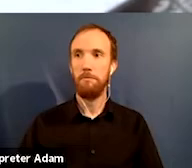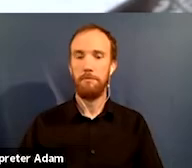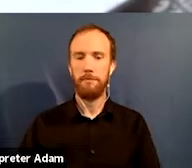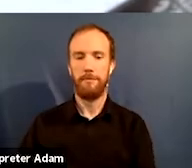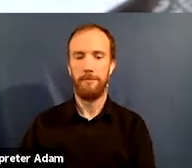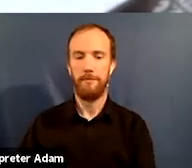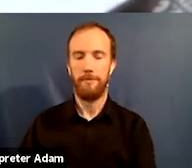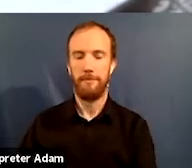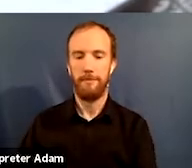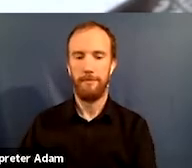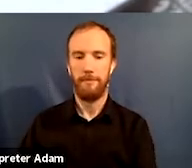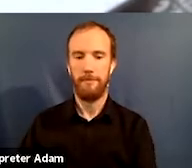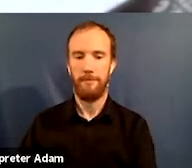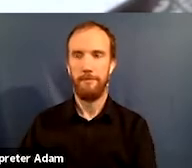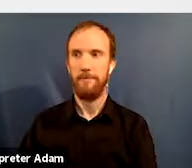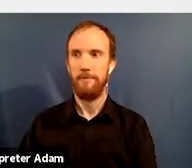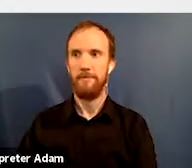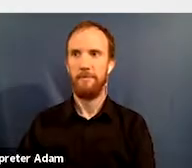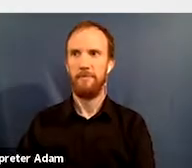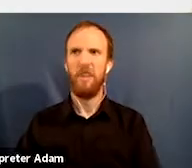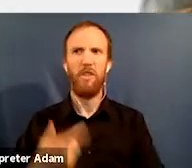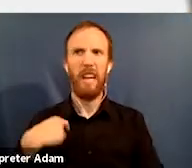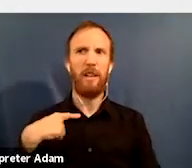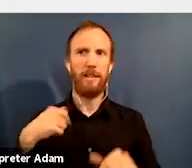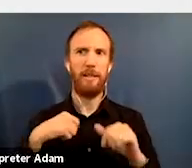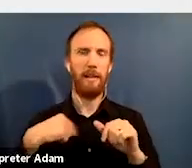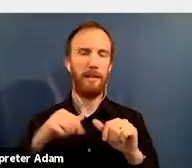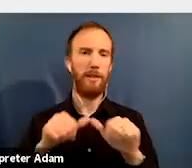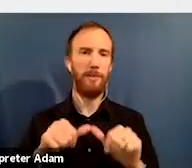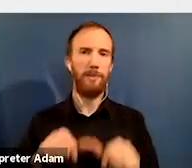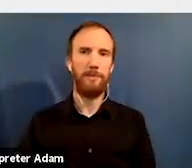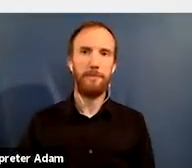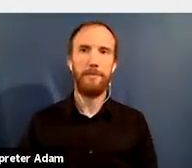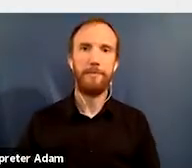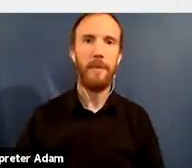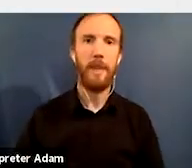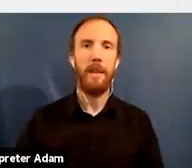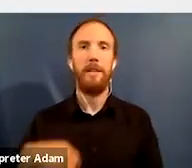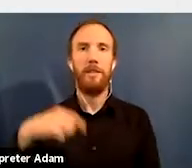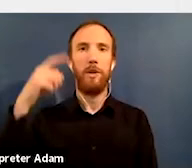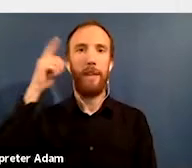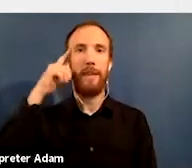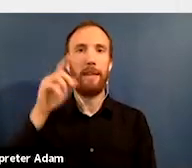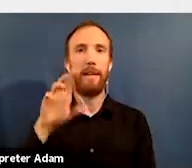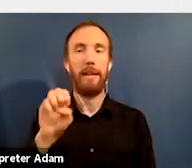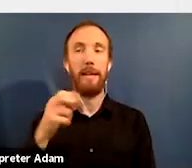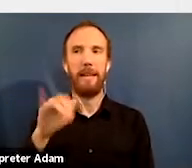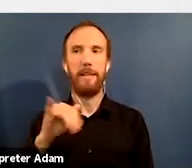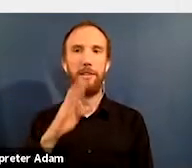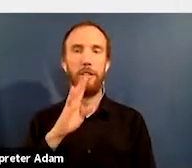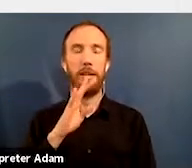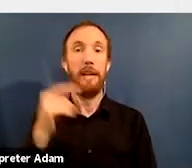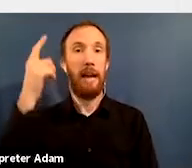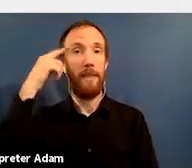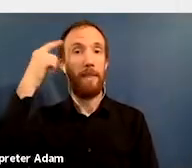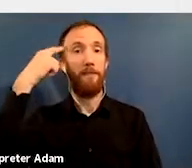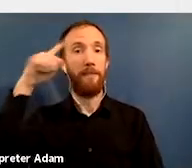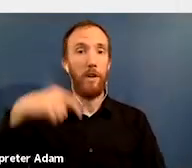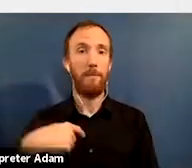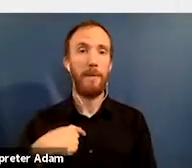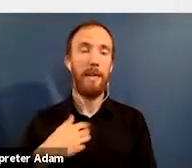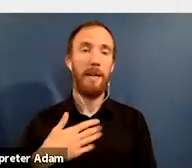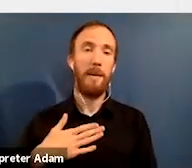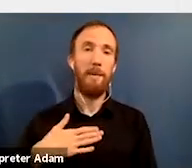time? Yeah, sure, absolutely. I think for me, mine is a non-data science technique and